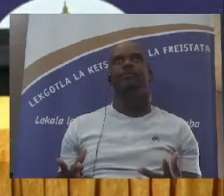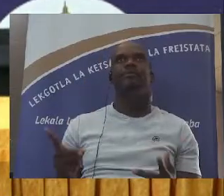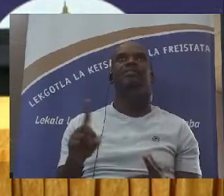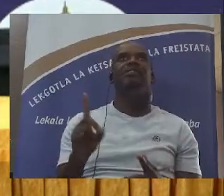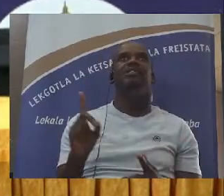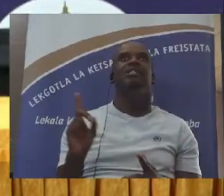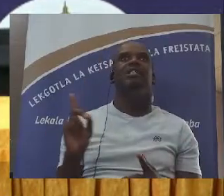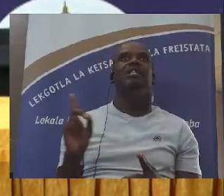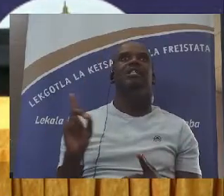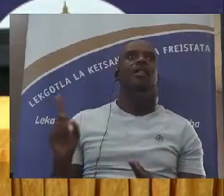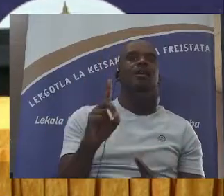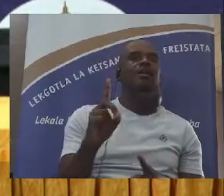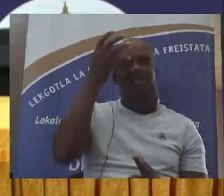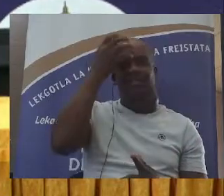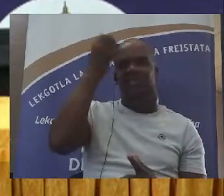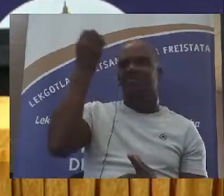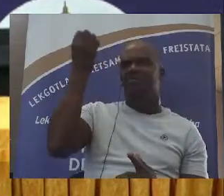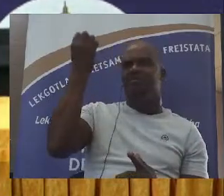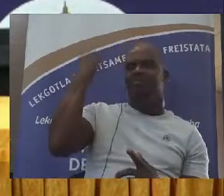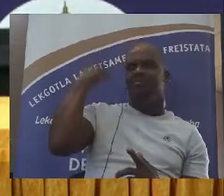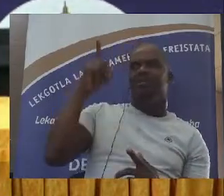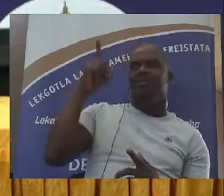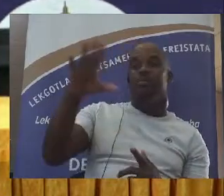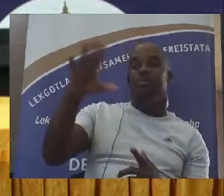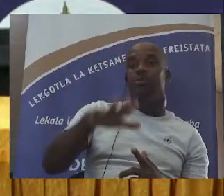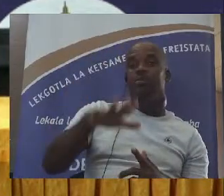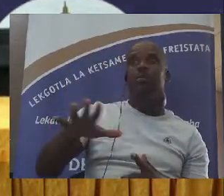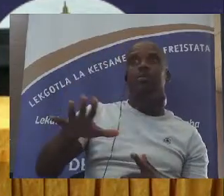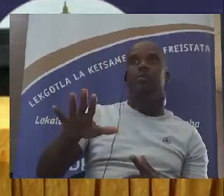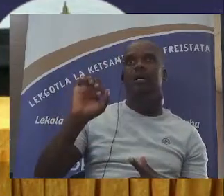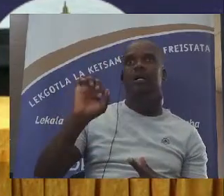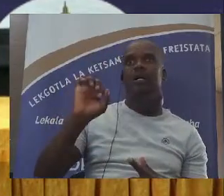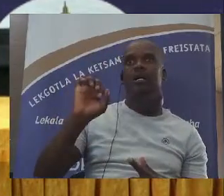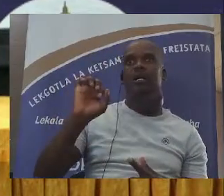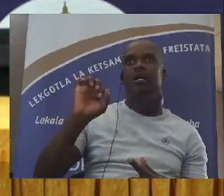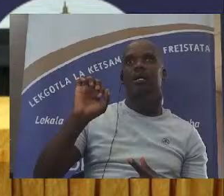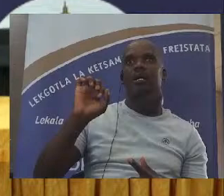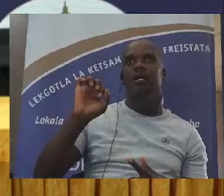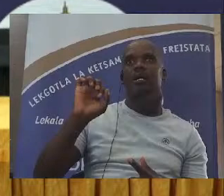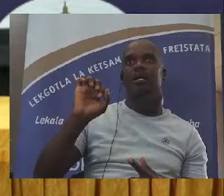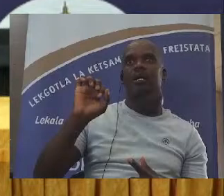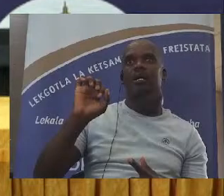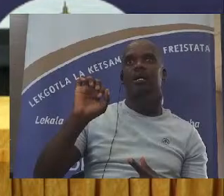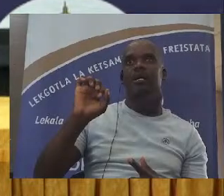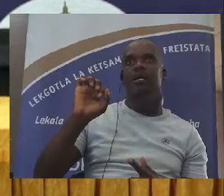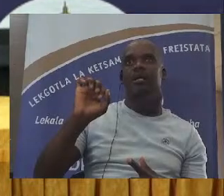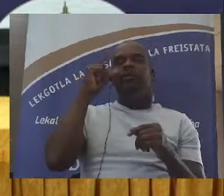Grond. I know it, when I close my eyes, I know where Opperman Grond is.